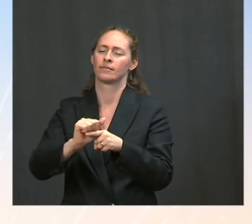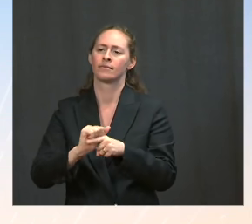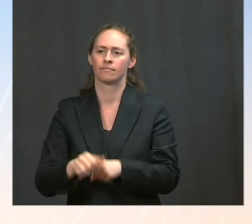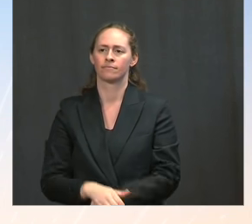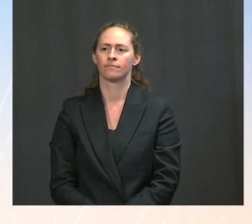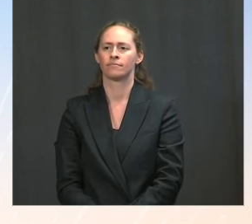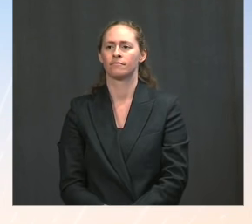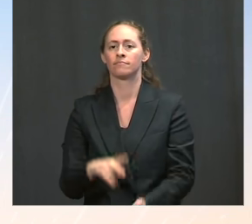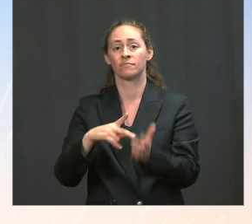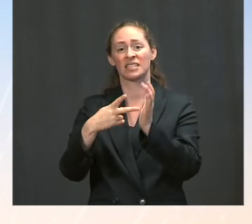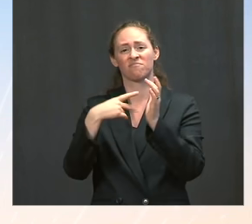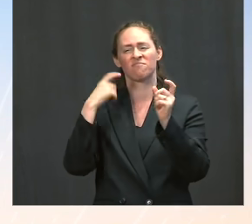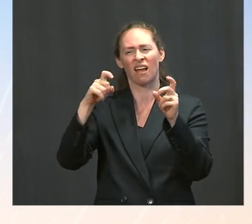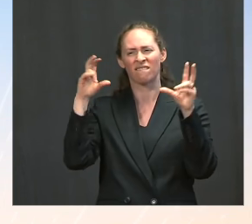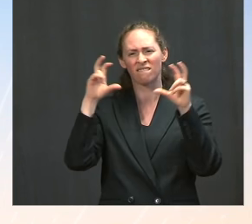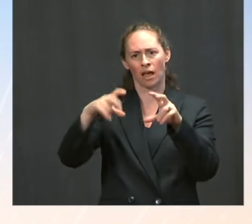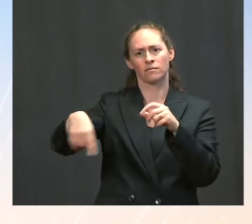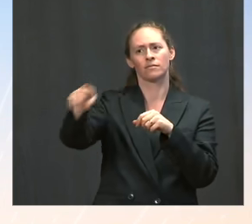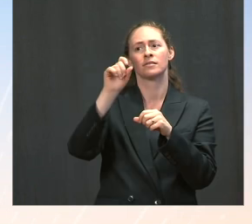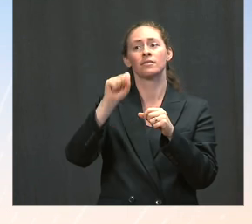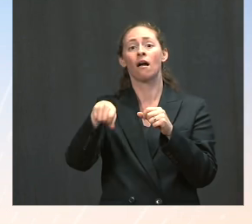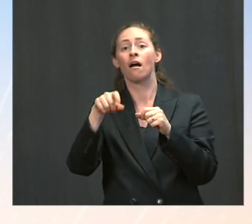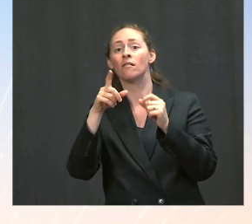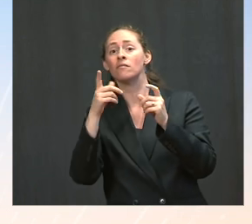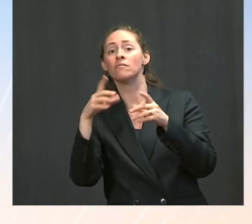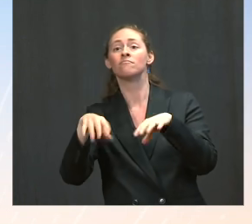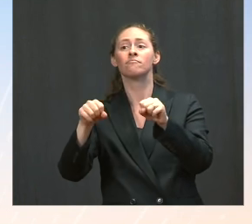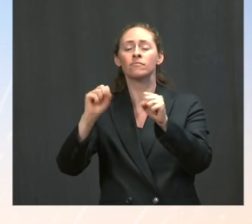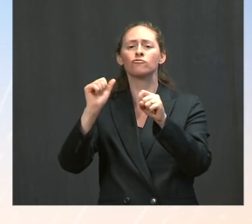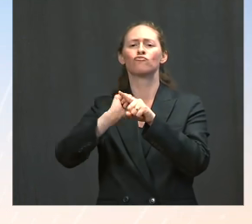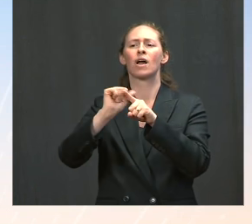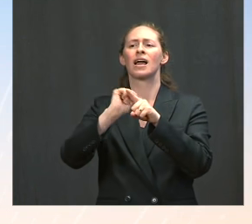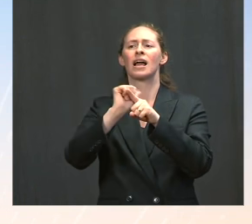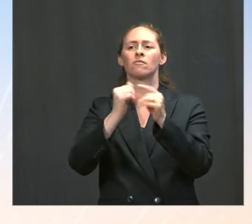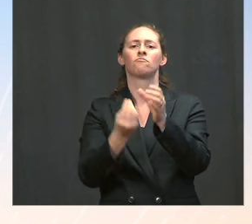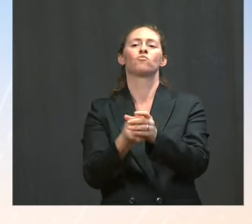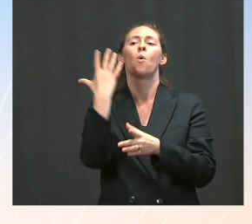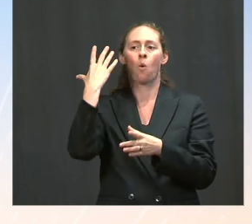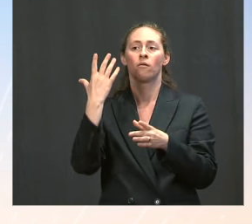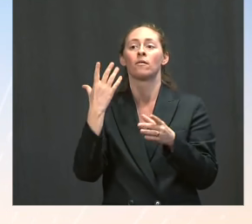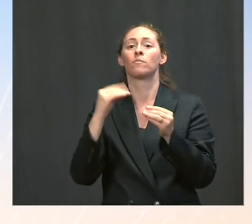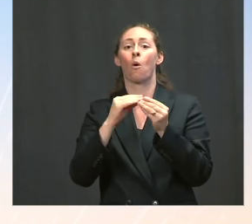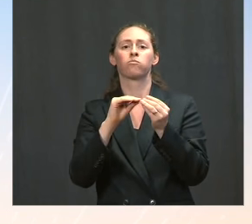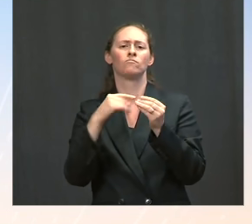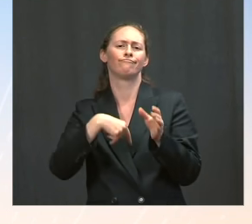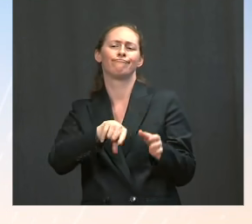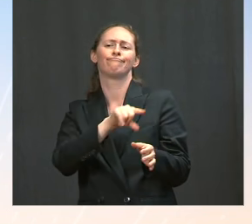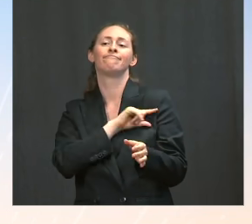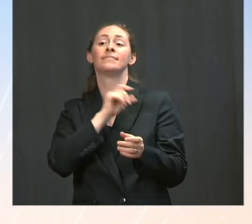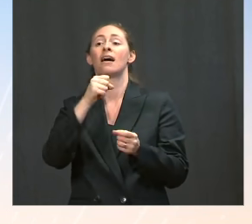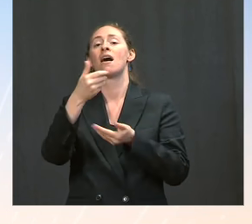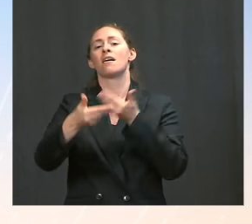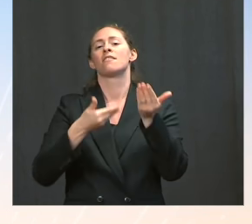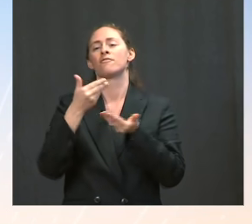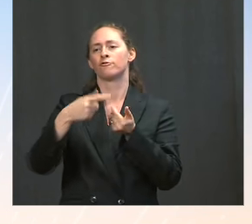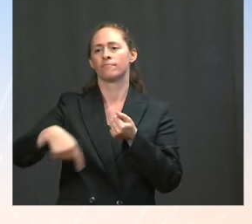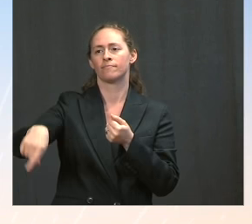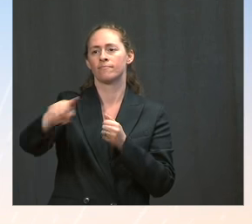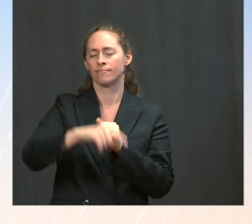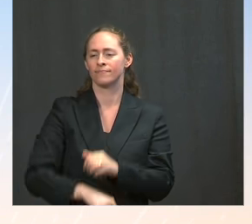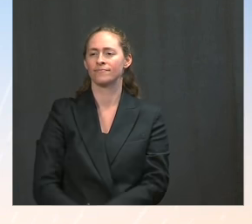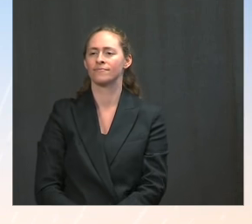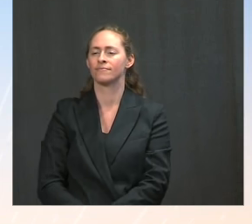apprenticeship, high quality job training. What I hear all the time is from companies, we are ready